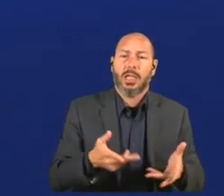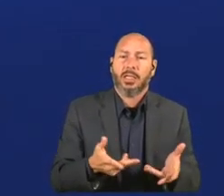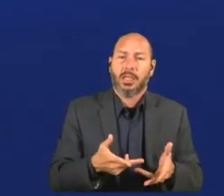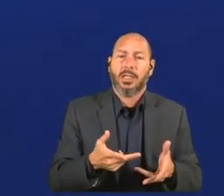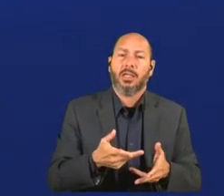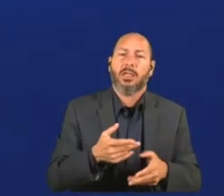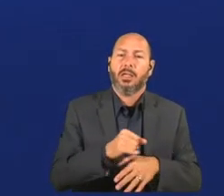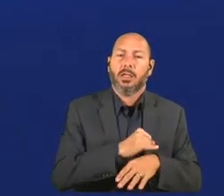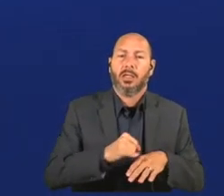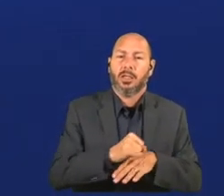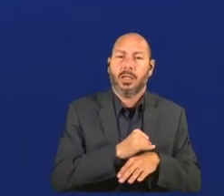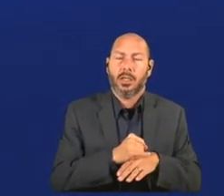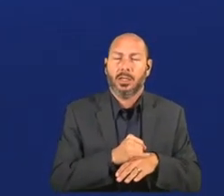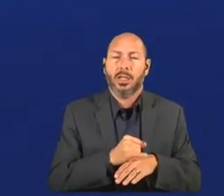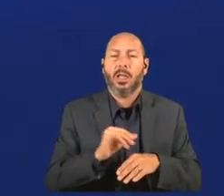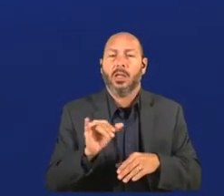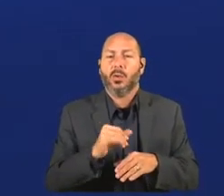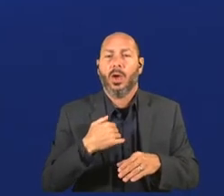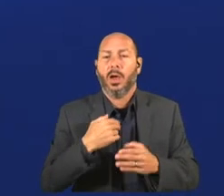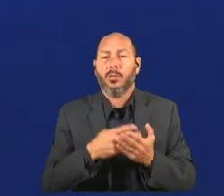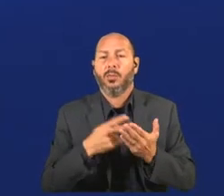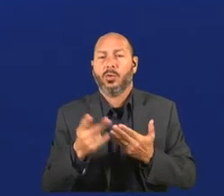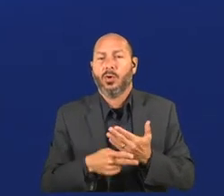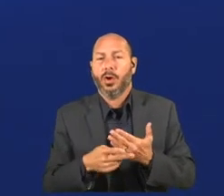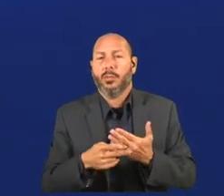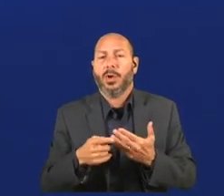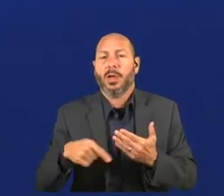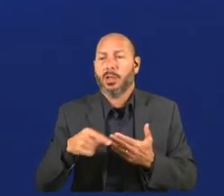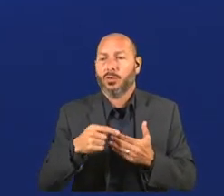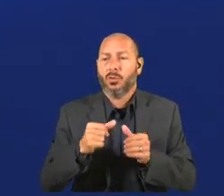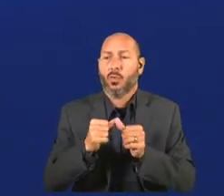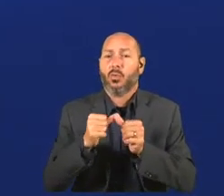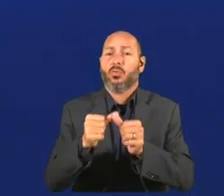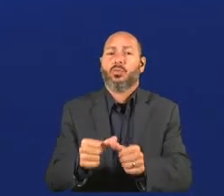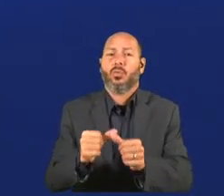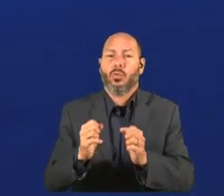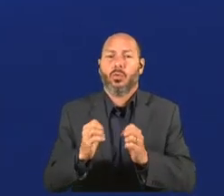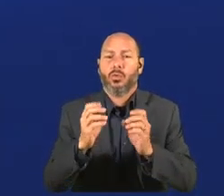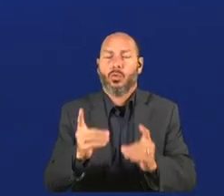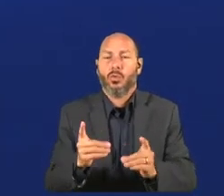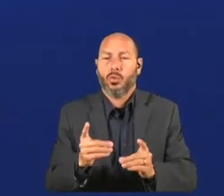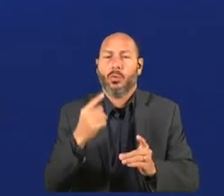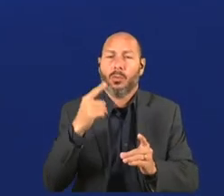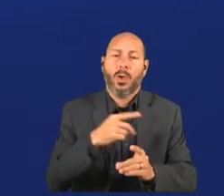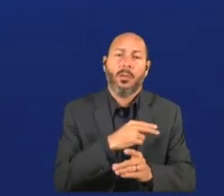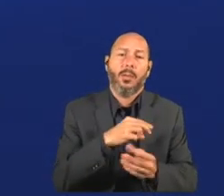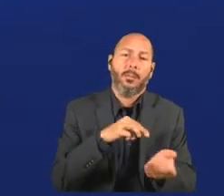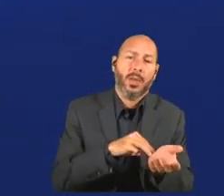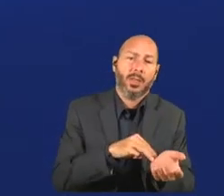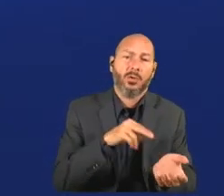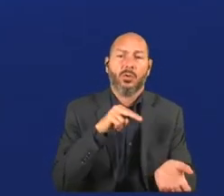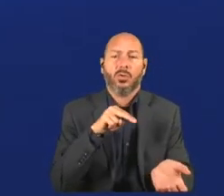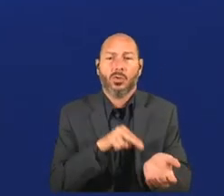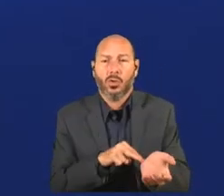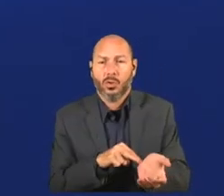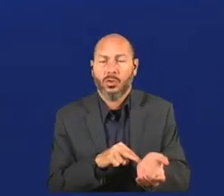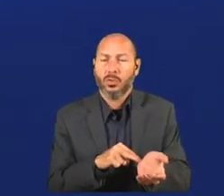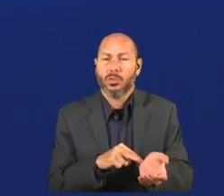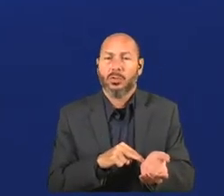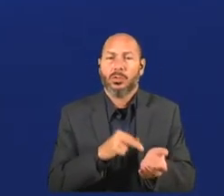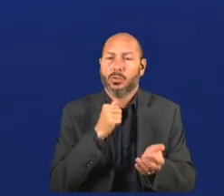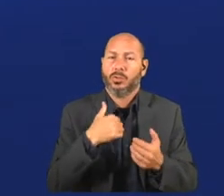that do not have residencies. Some of these are for general physicians, some of these are for nurses. And what we are hearing